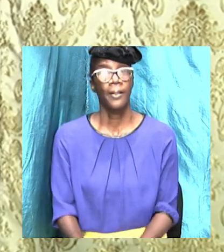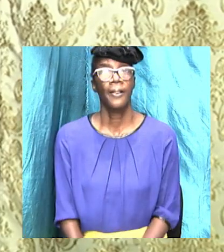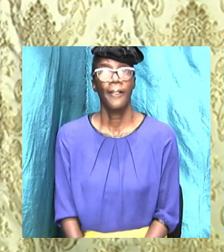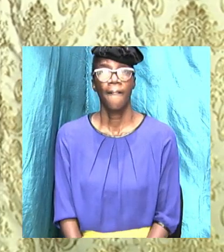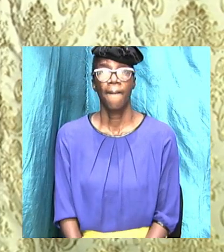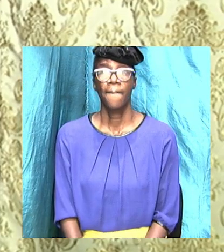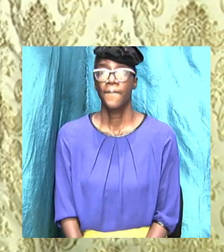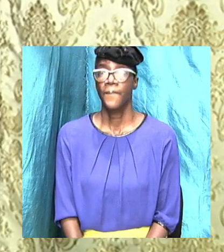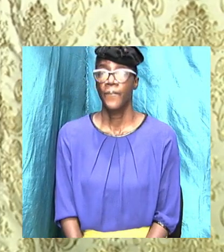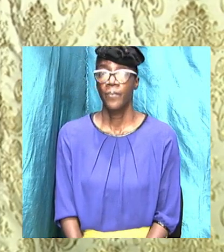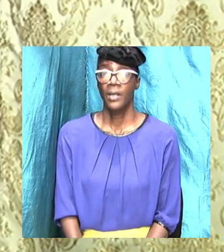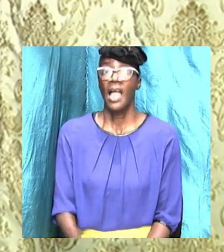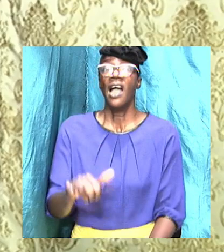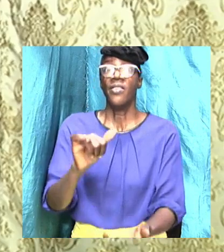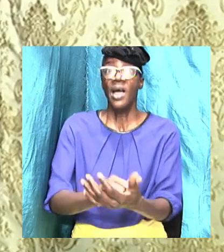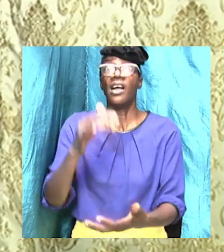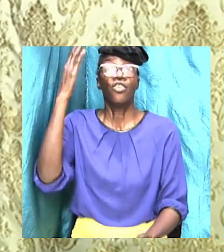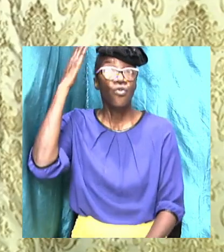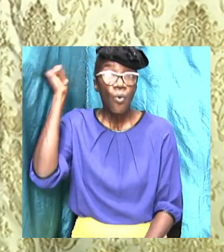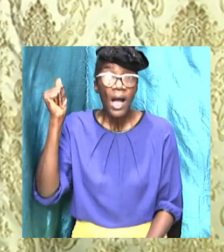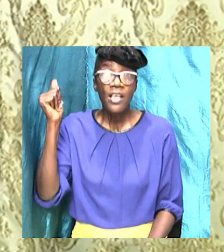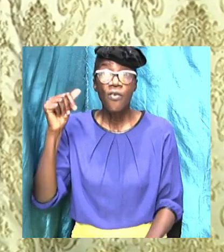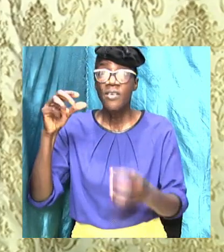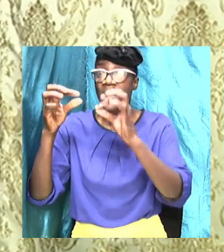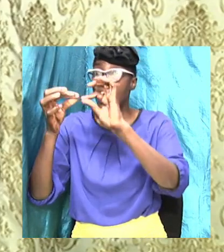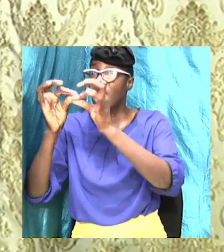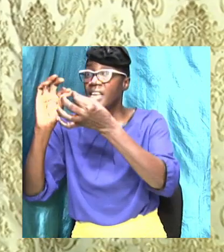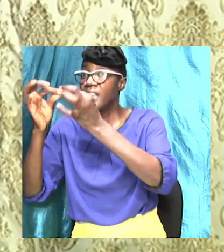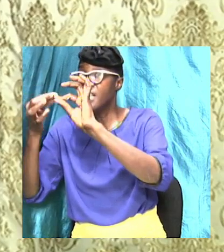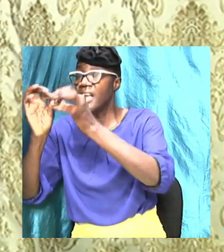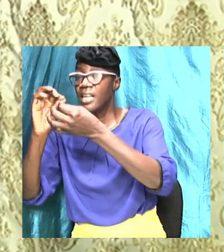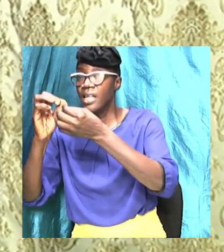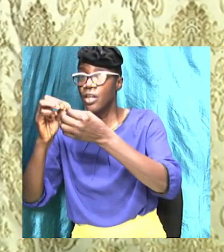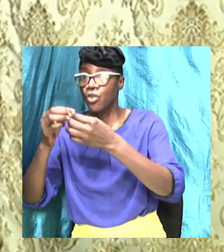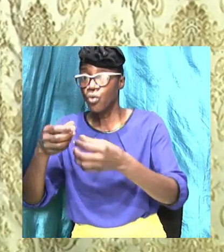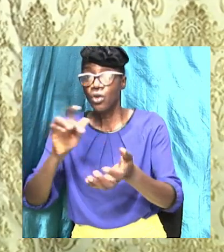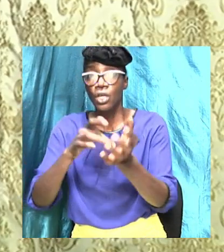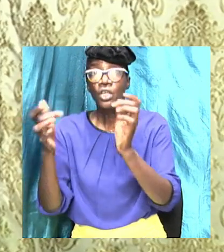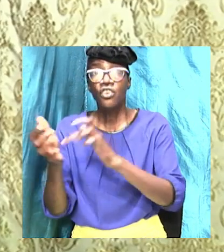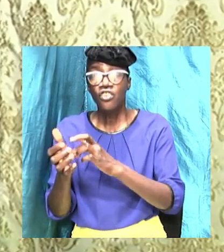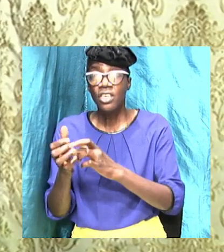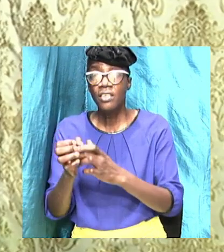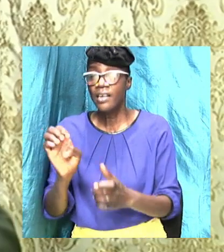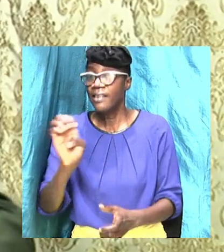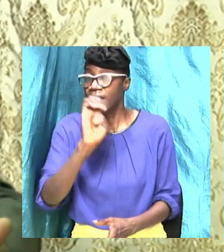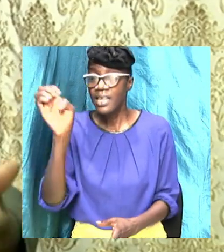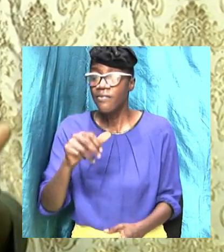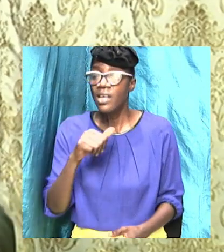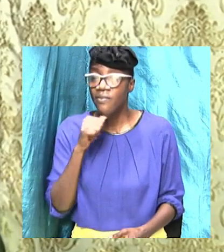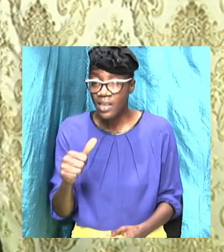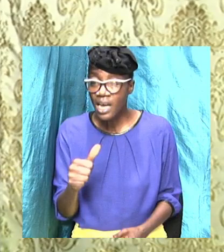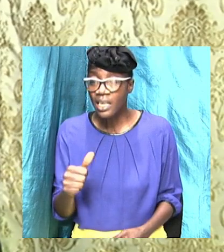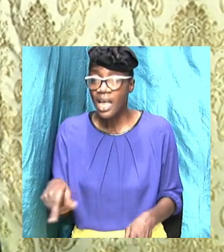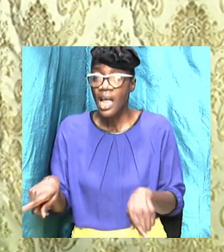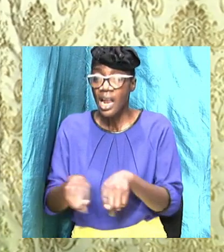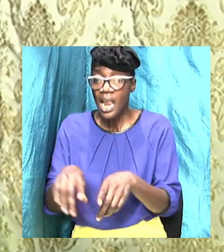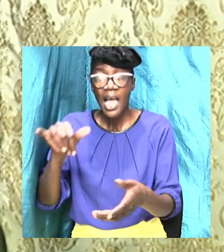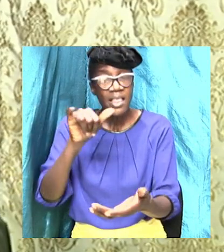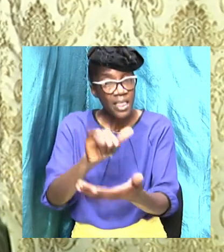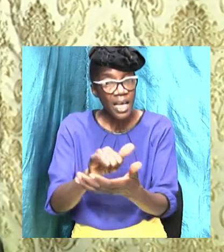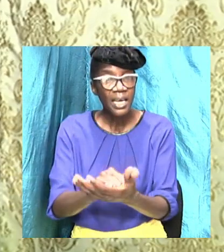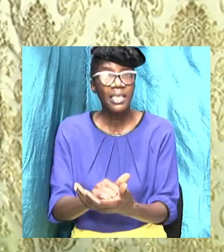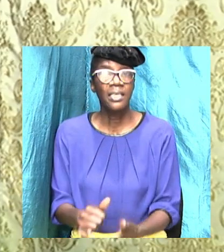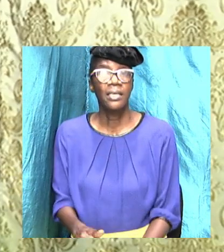you must be connected to the source. The source will tell you, say, look here. Even if it's not so simple like that, but the source will tell you, say, look